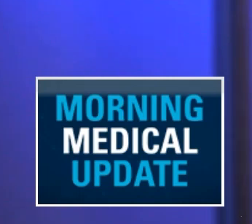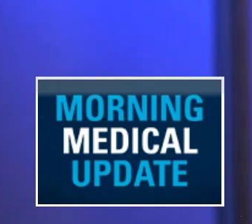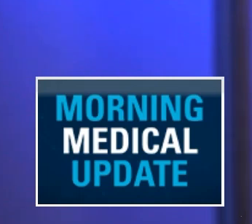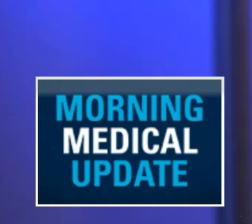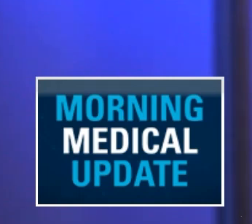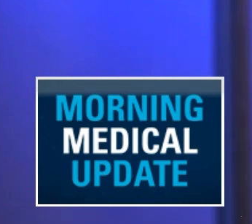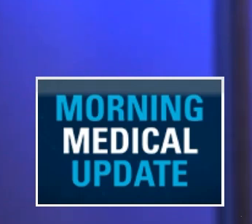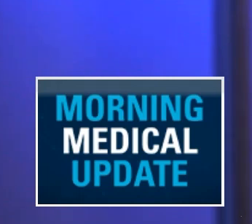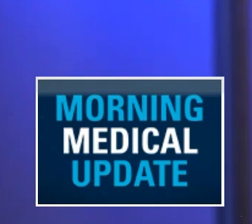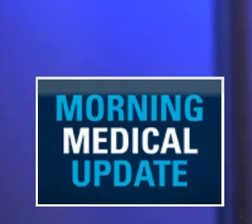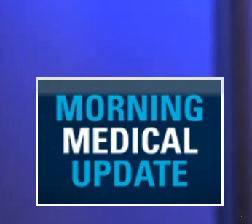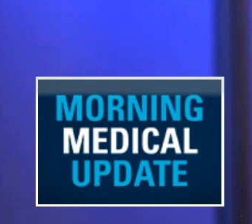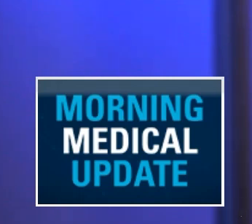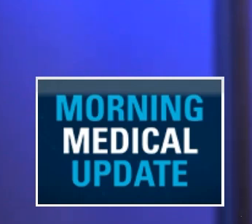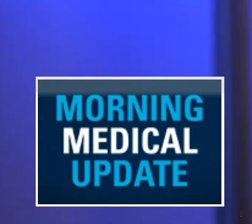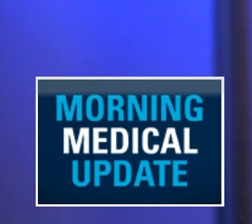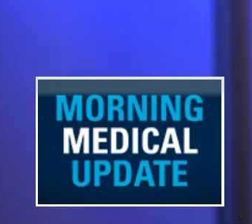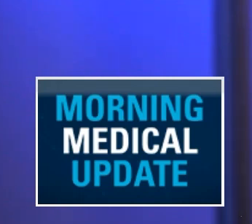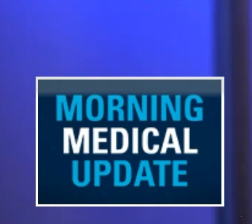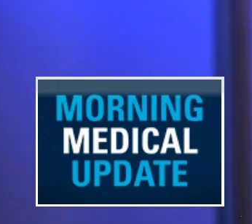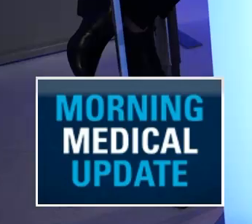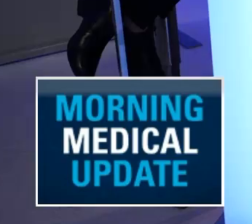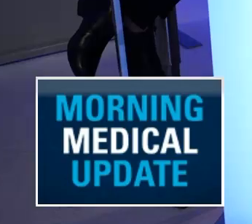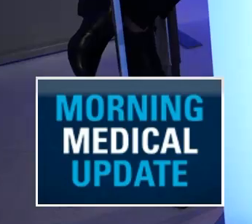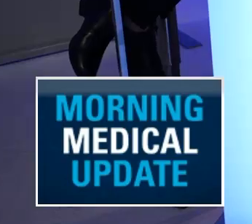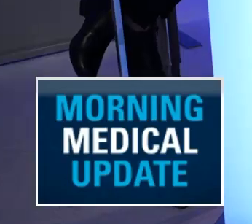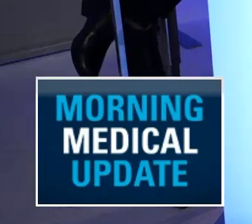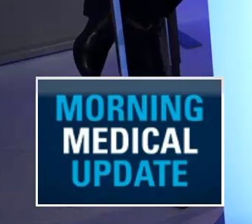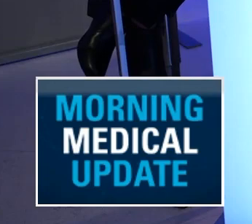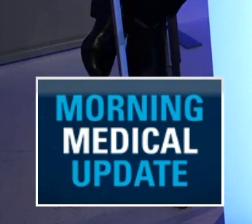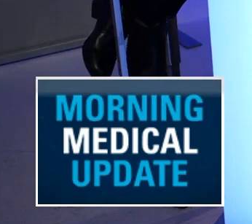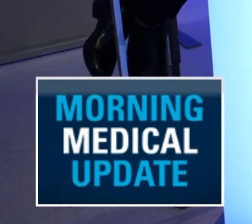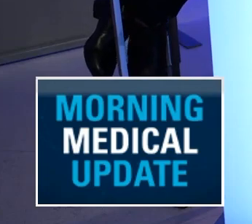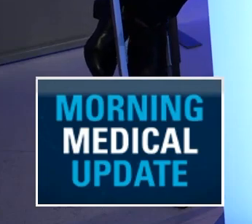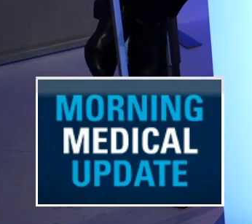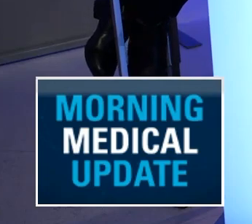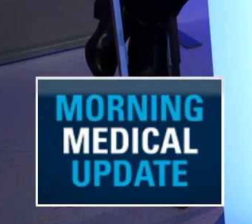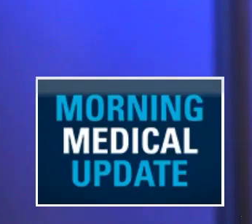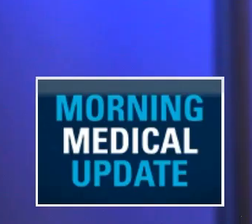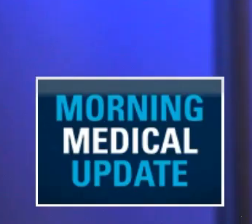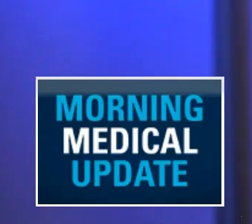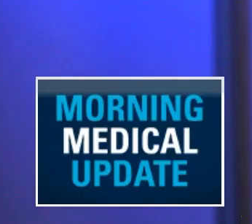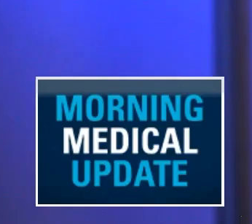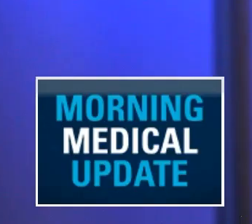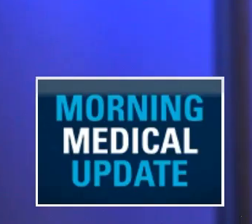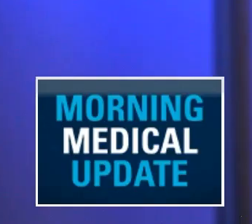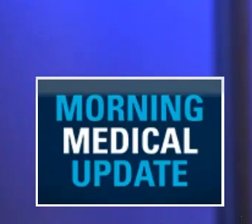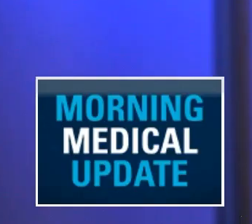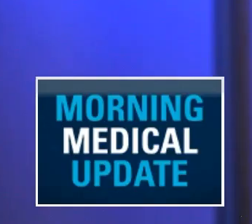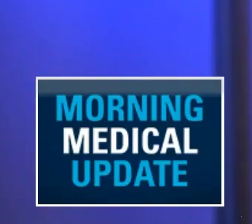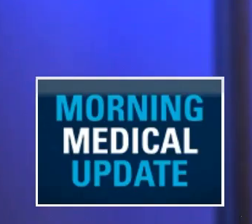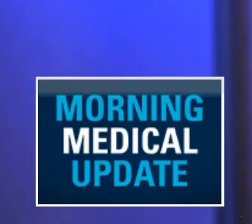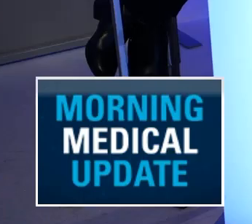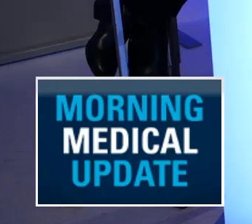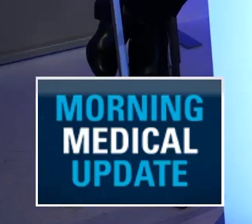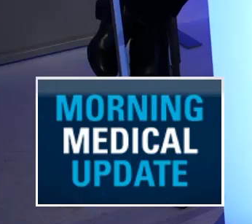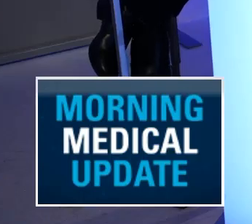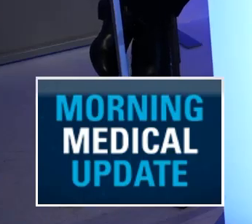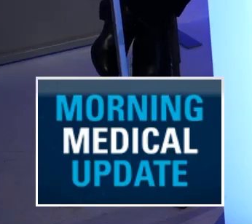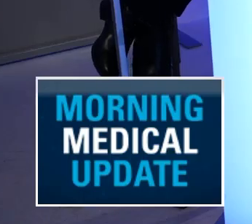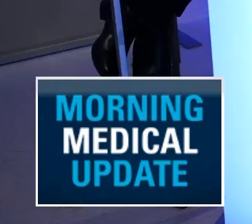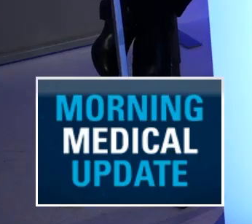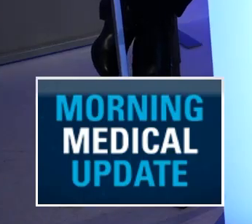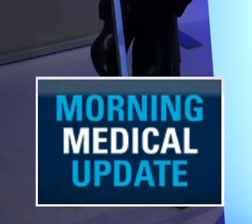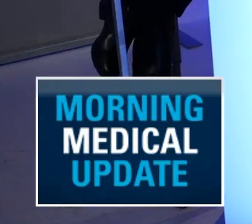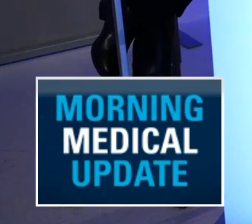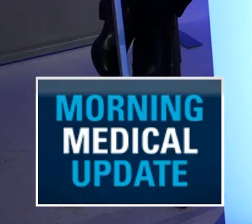thing to try out. And how are you doing today? Great. Haven't had a seizure in about a year. Wow. So, yeah. And is that what we're